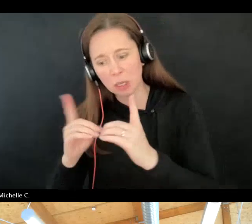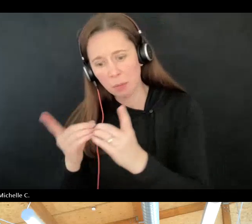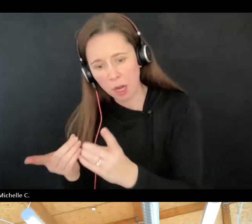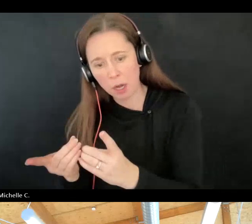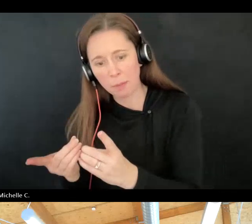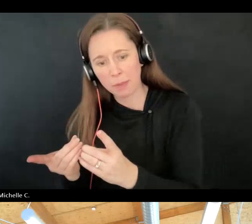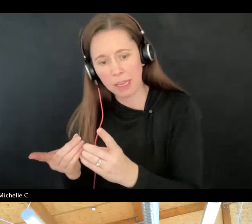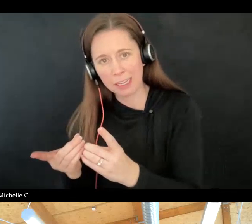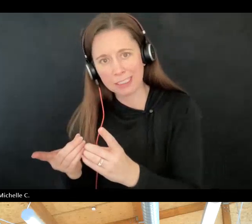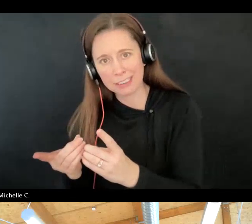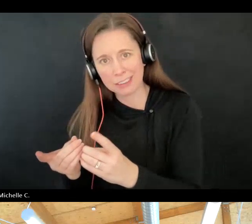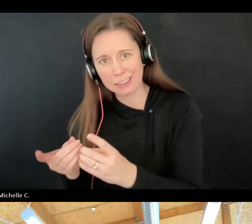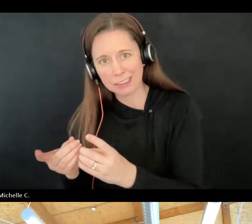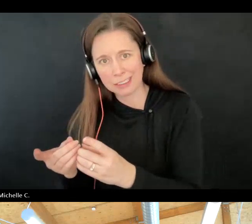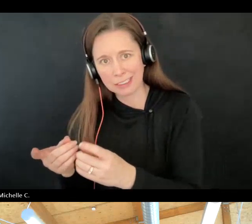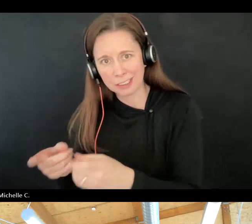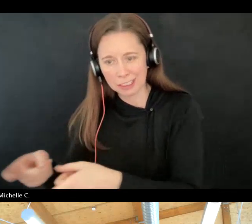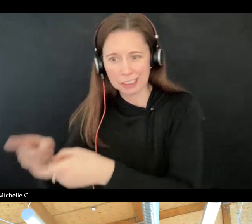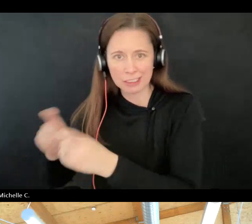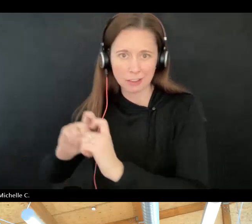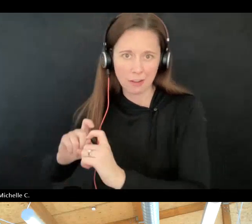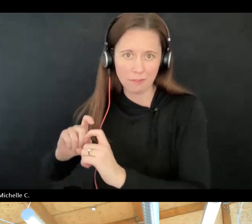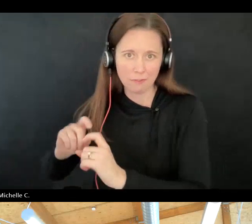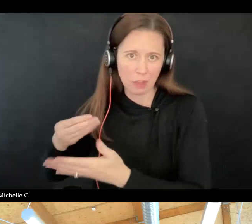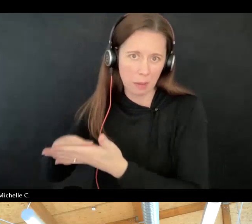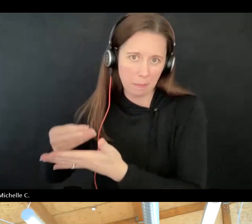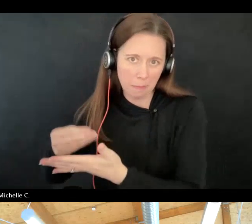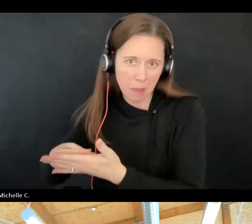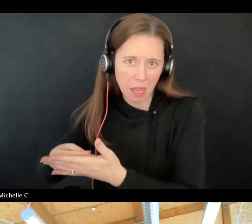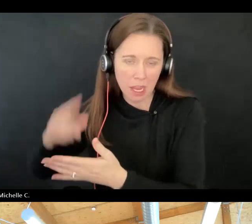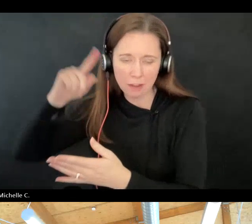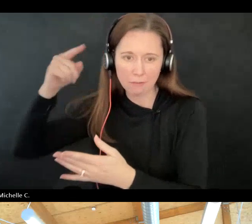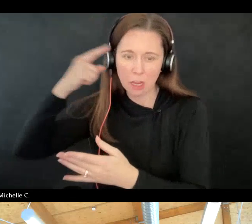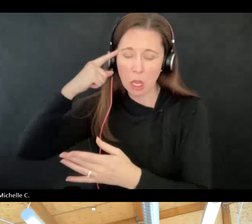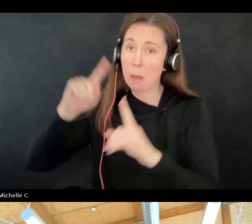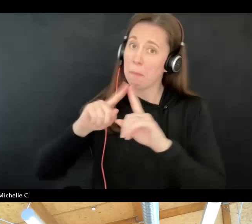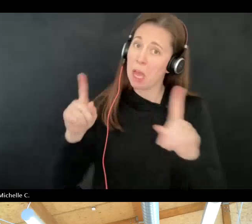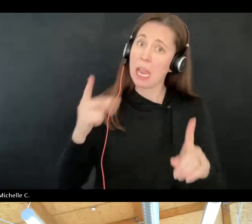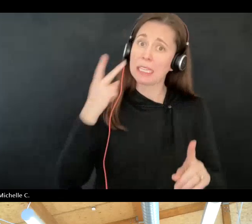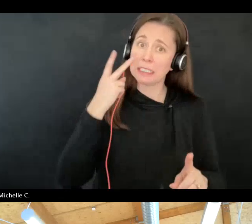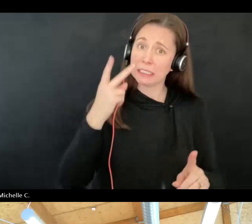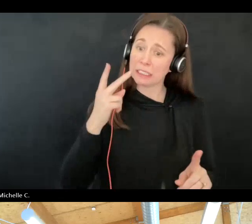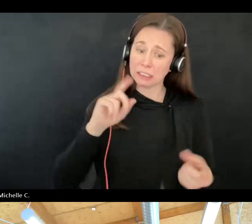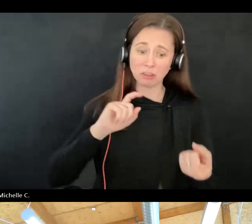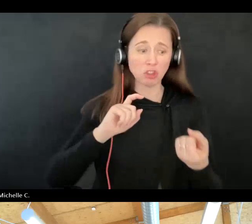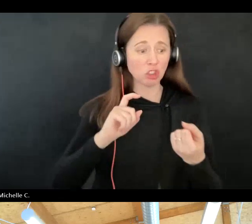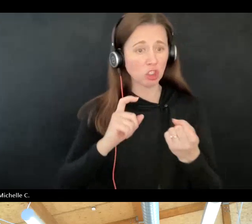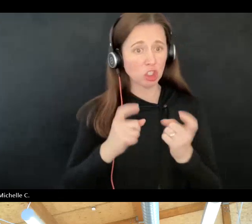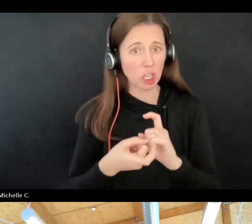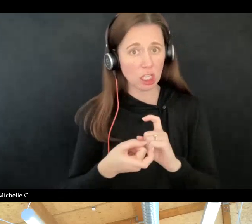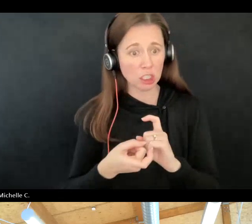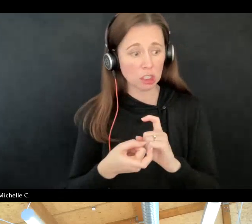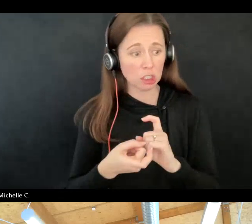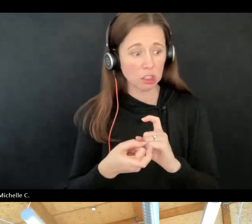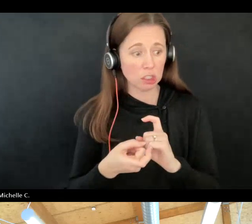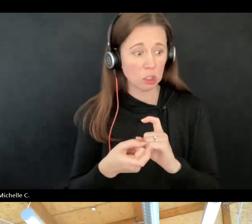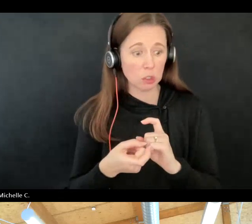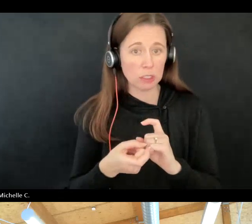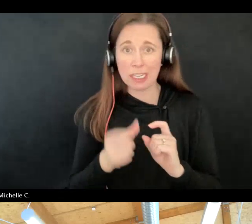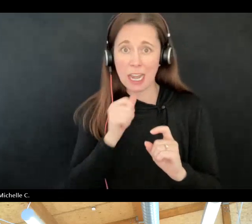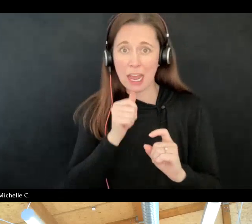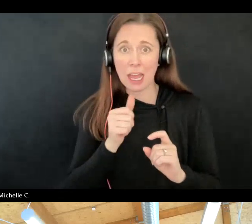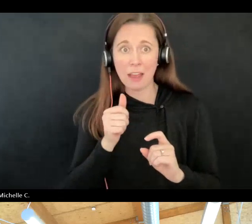funding. Yes, we have implemented some changes, but I see these changes as proactive rather than reactive.